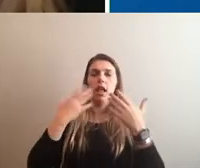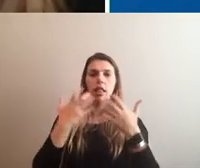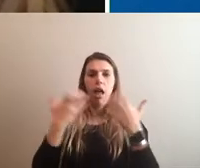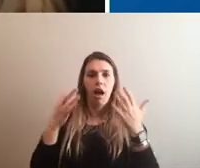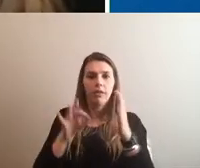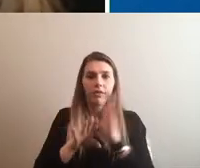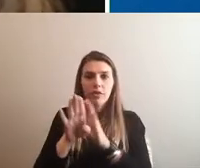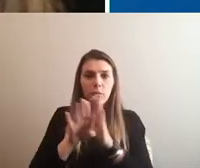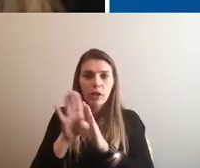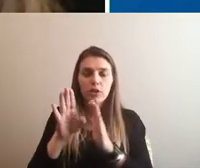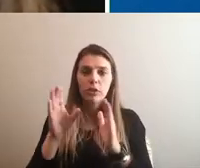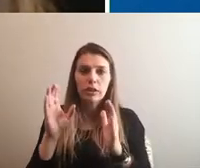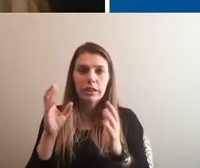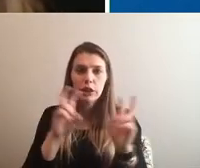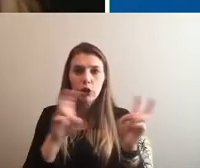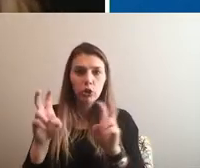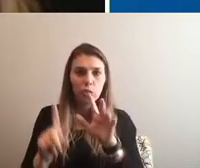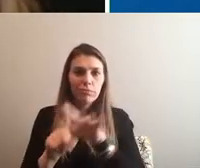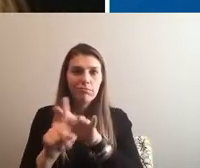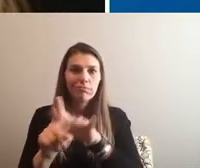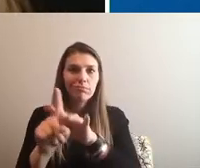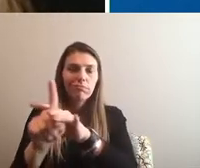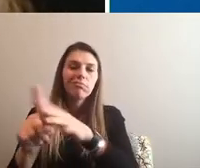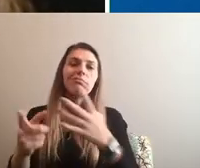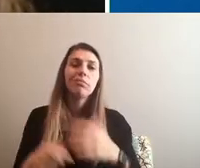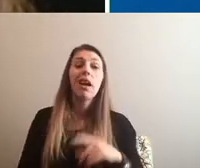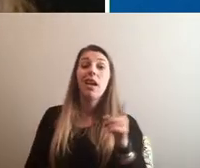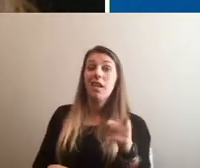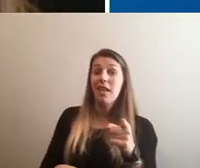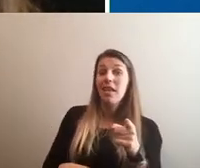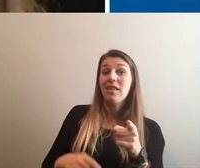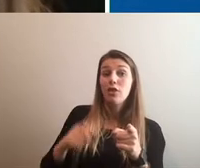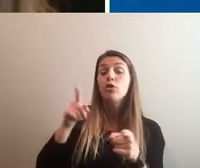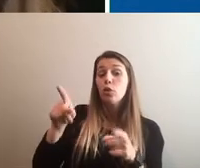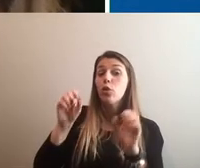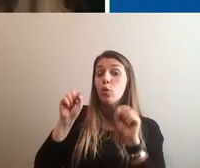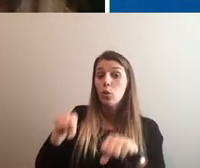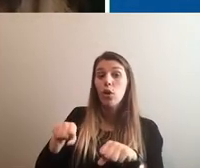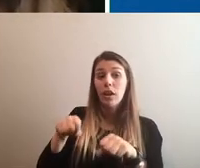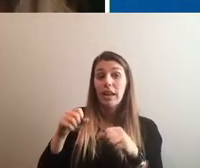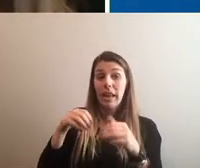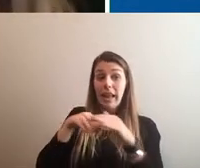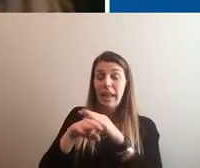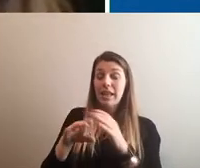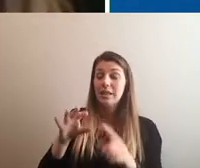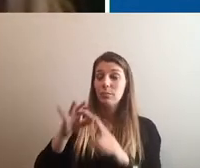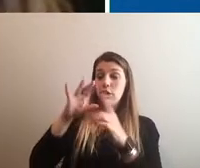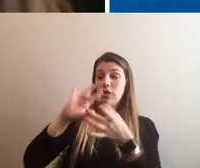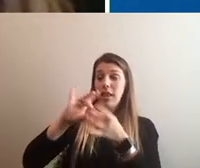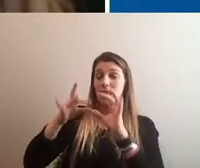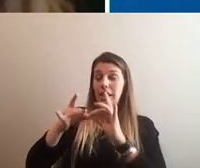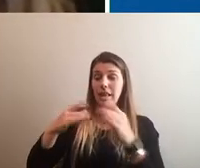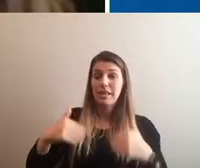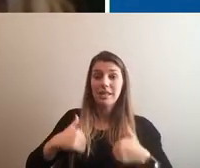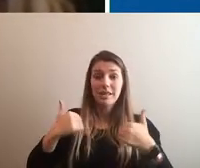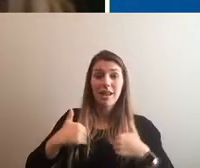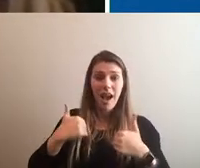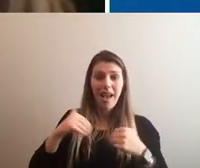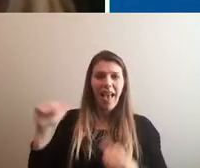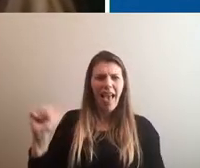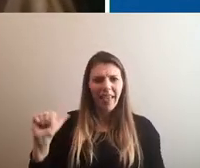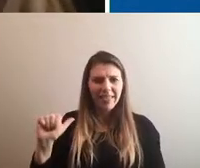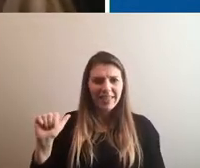a lot of developmental time and had more developmental delays. And with that investment, you're able to get her enrolled in the Special Olympics Young Athletes program. Why did you